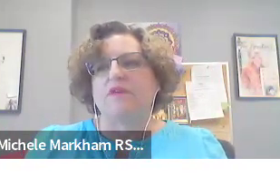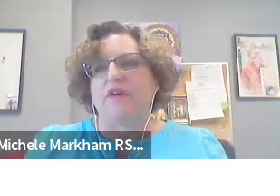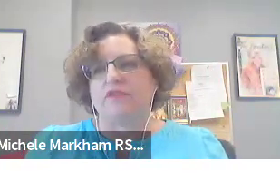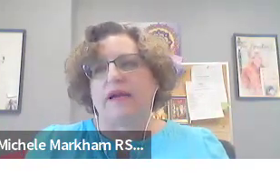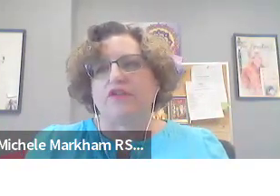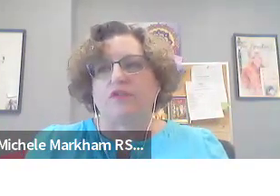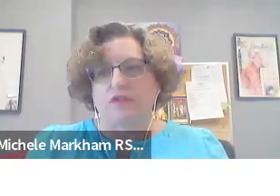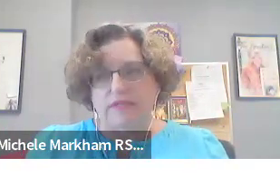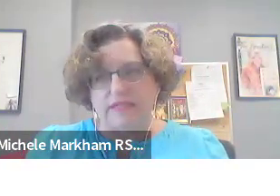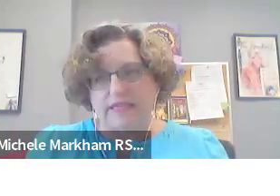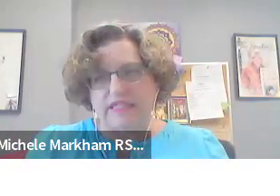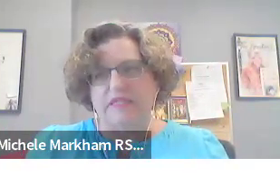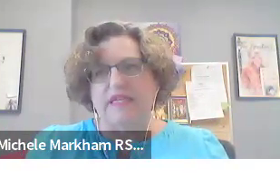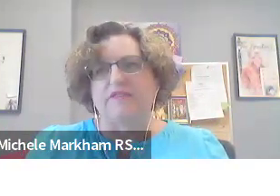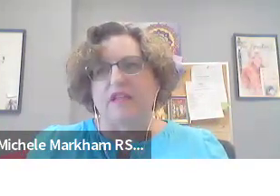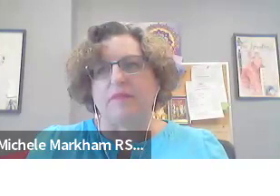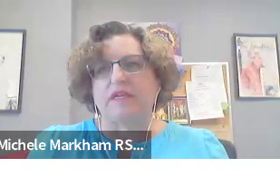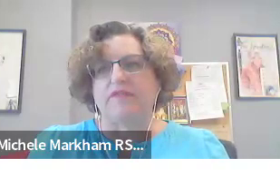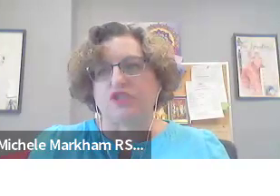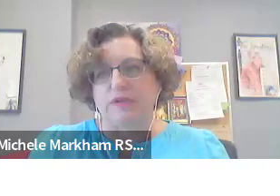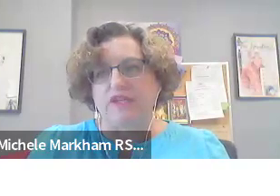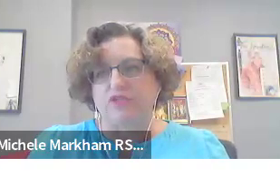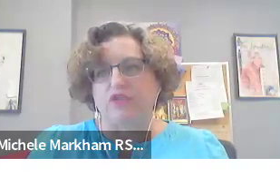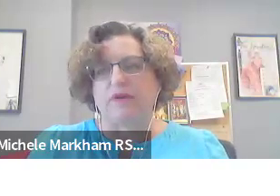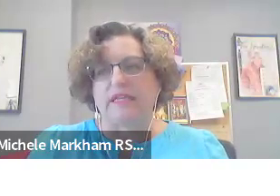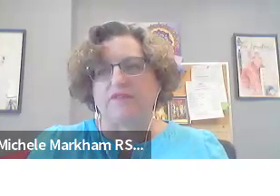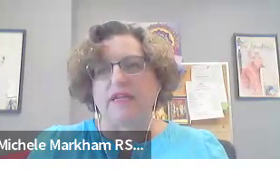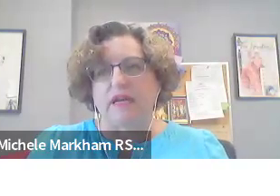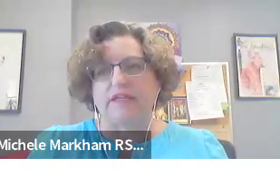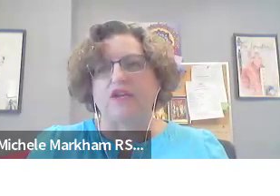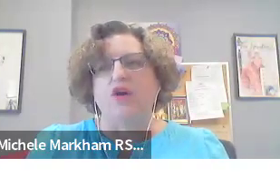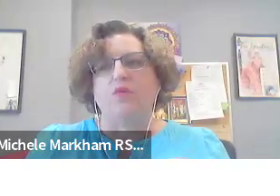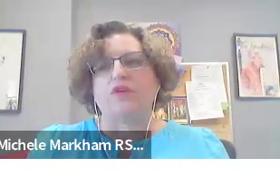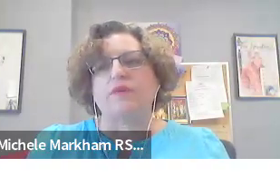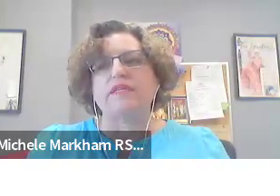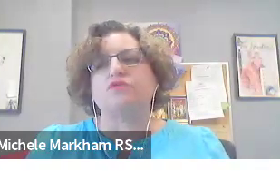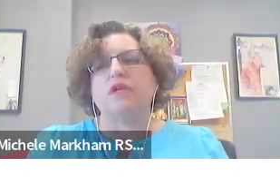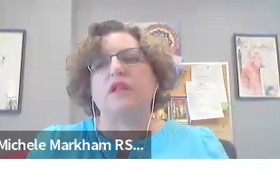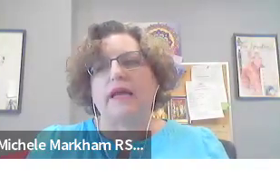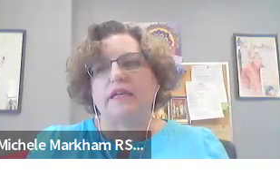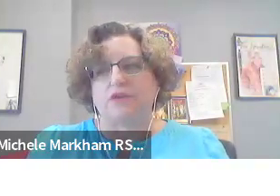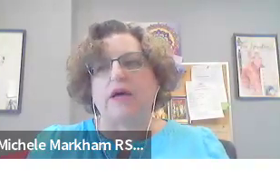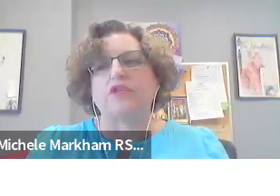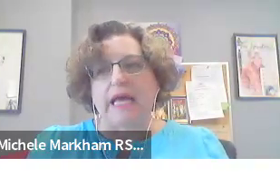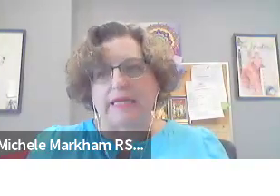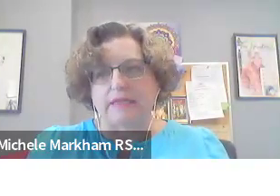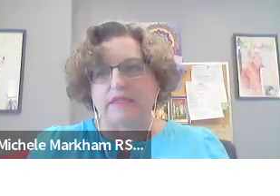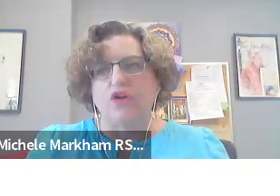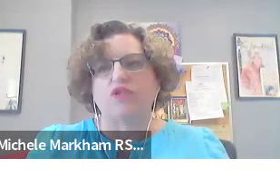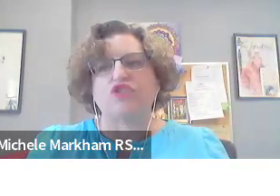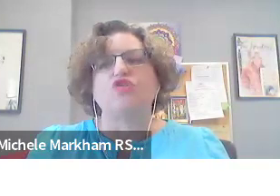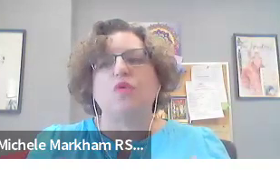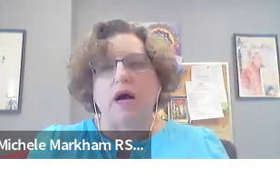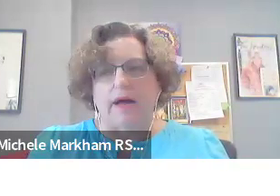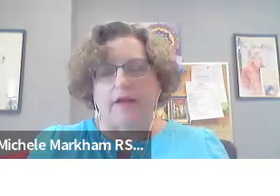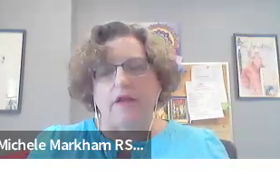Discussions then revolved around the risk assessment and development of a screening tool to identify clients where the risk to the client and to other tenants